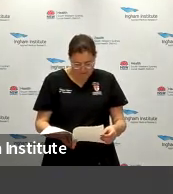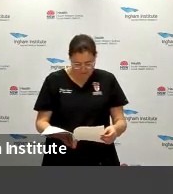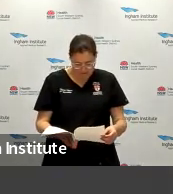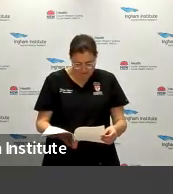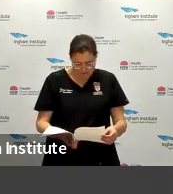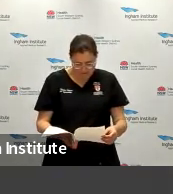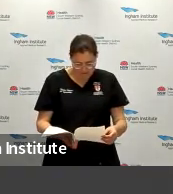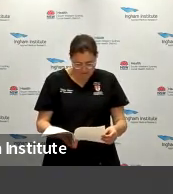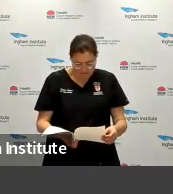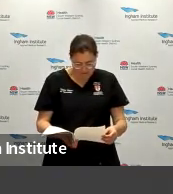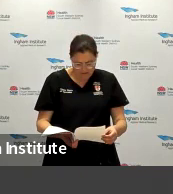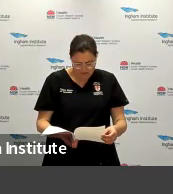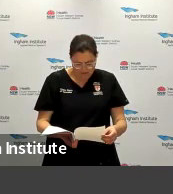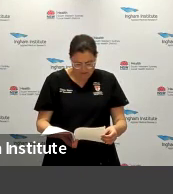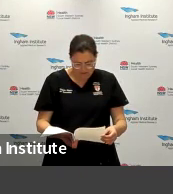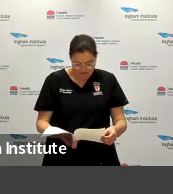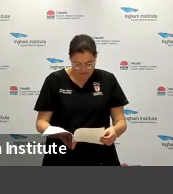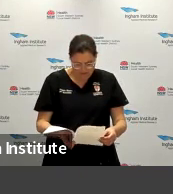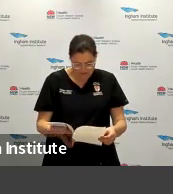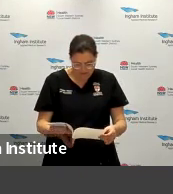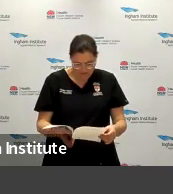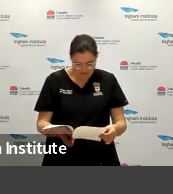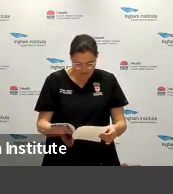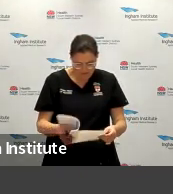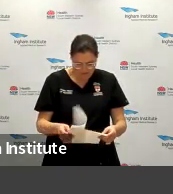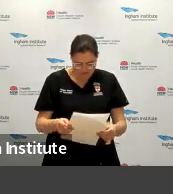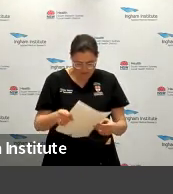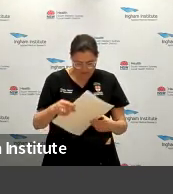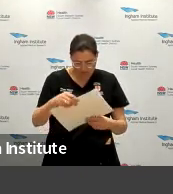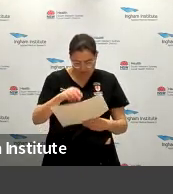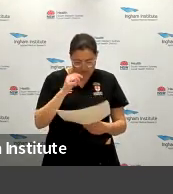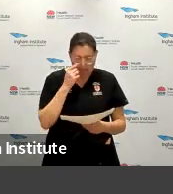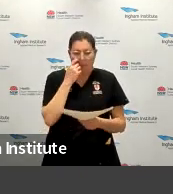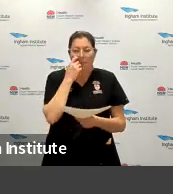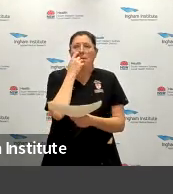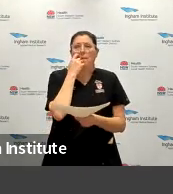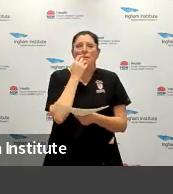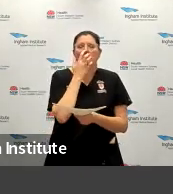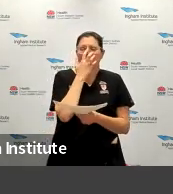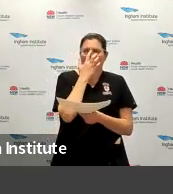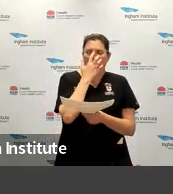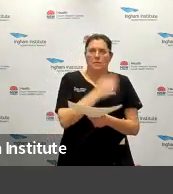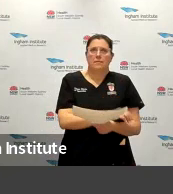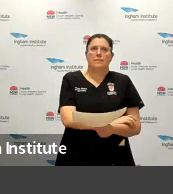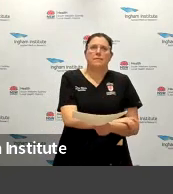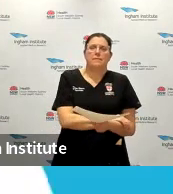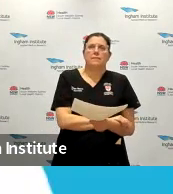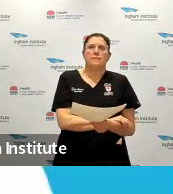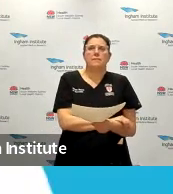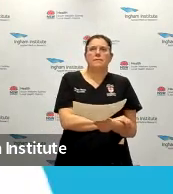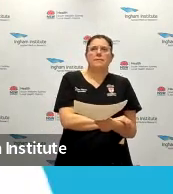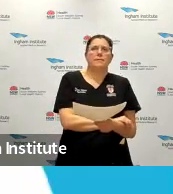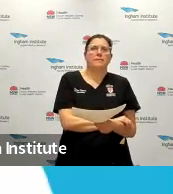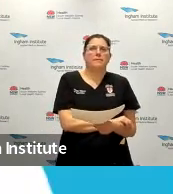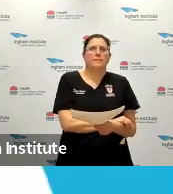the severe form of preeclampsia, sometimes called HELLP syndrome, the levels are extremely high, and we wanted to target these with our